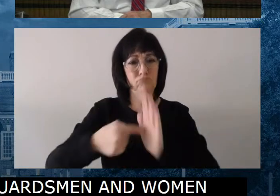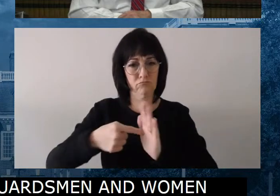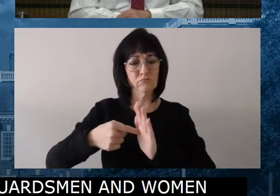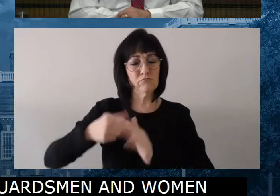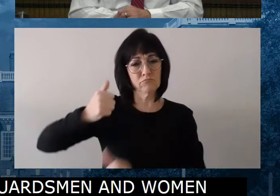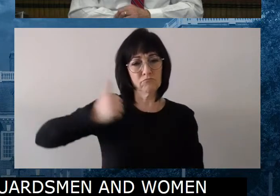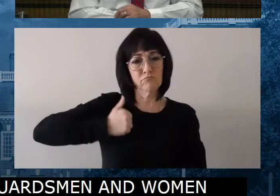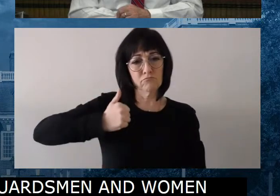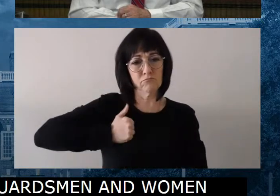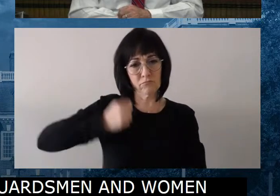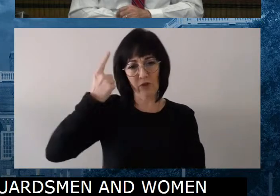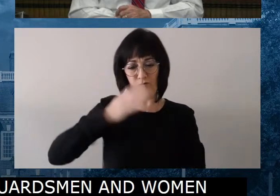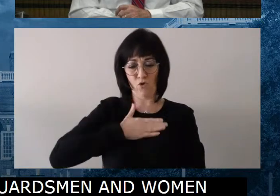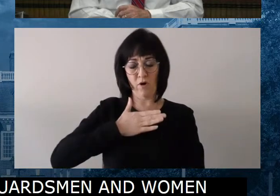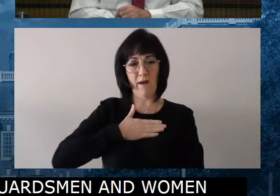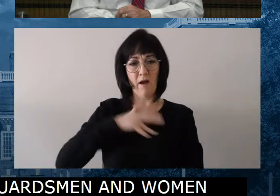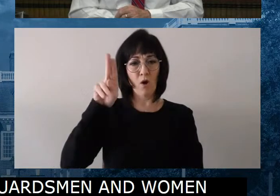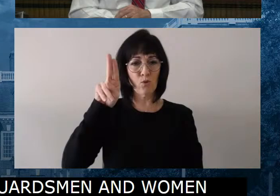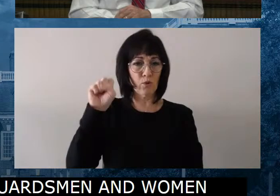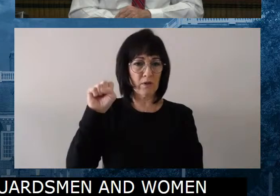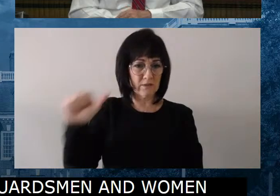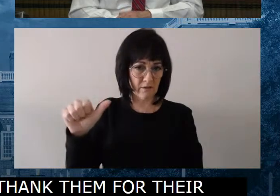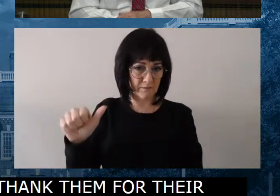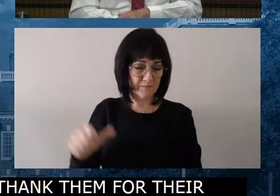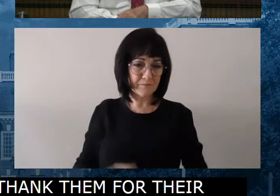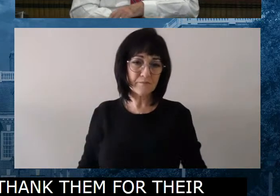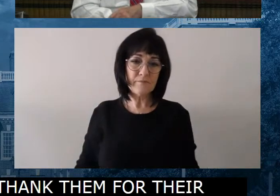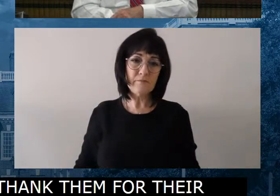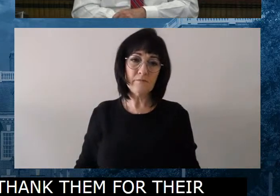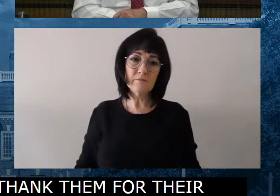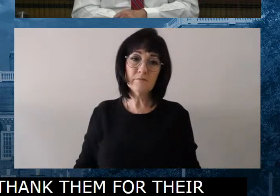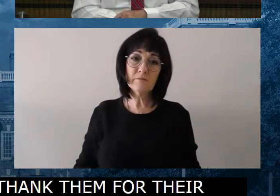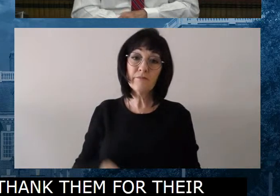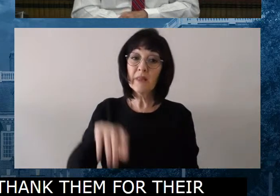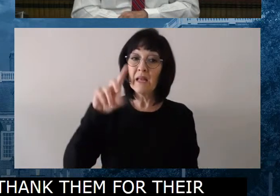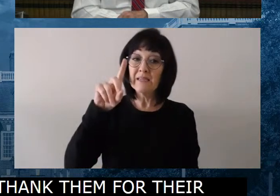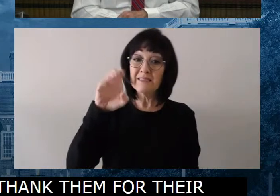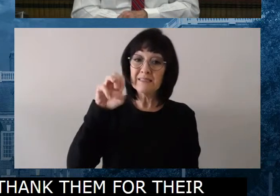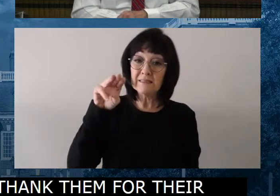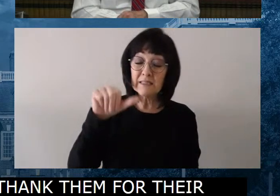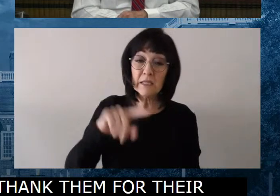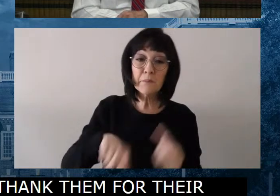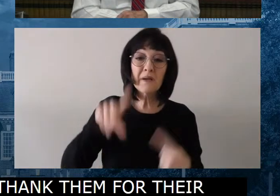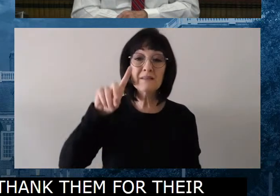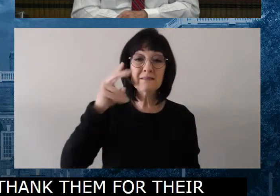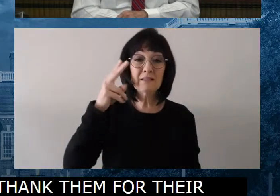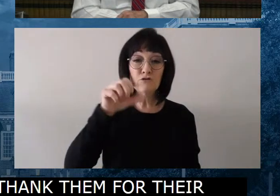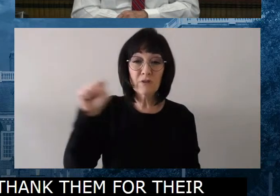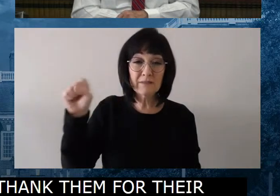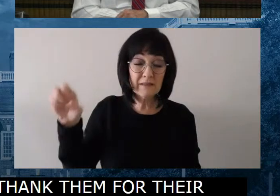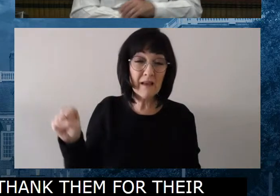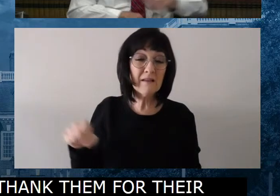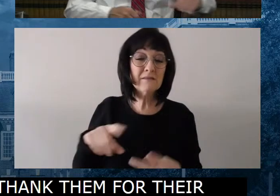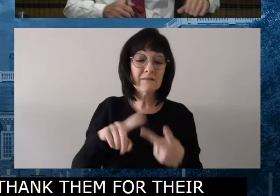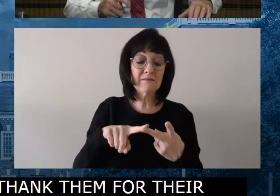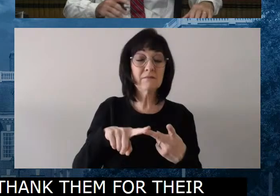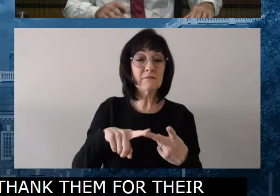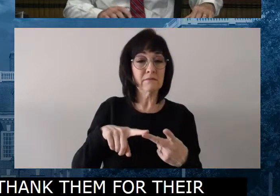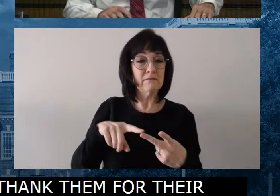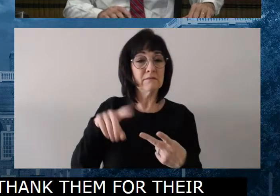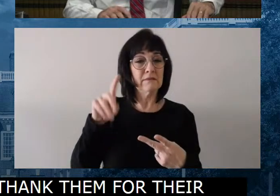traffic through the Speedway. We appreciate that. DEMA, DHSS, Division of Public Health, Medical